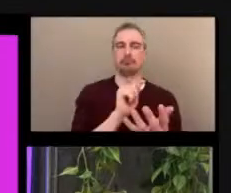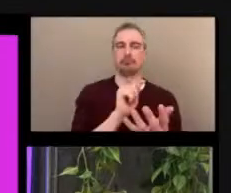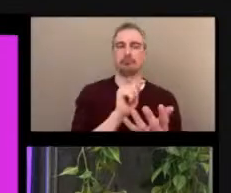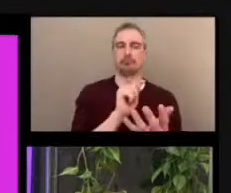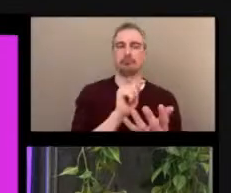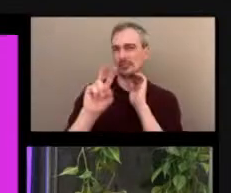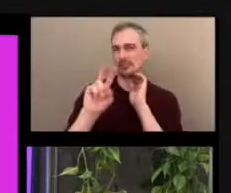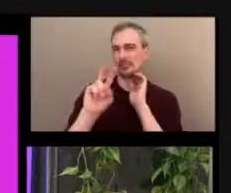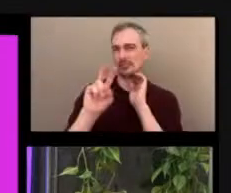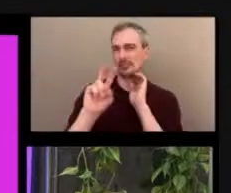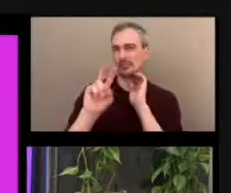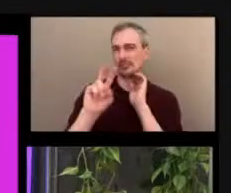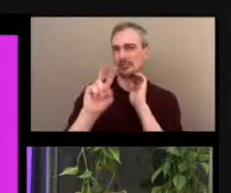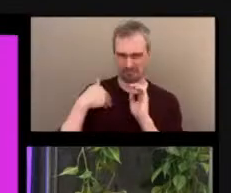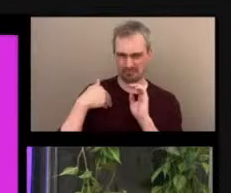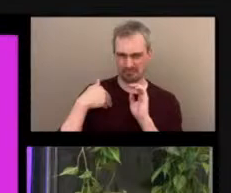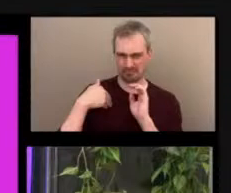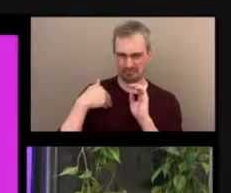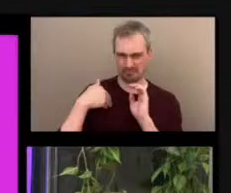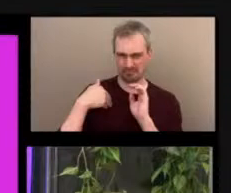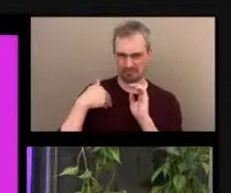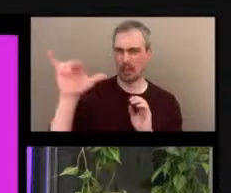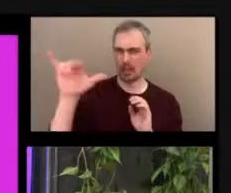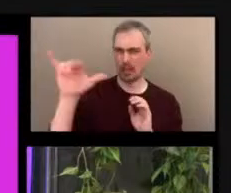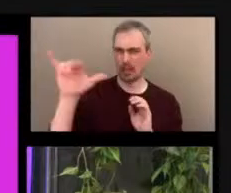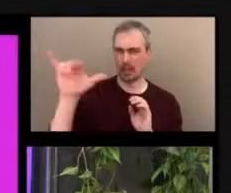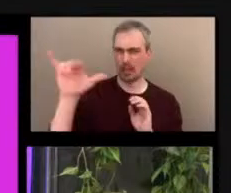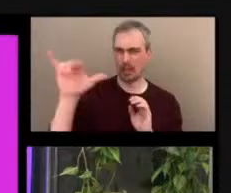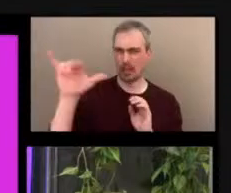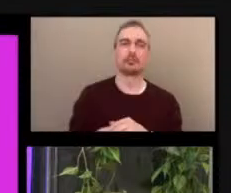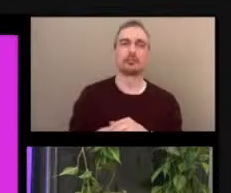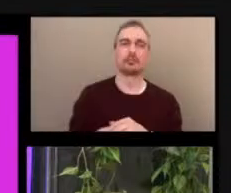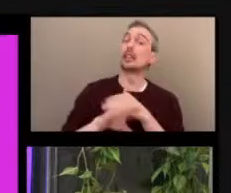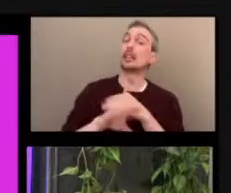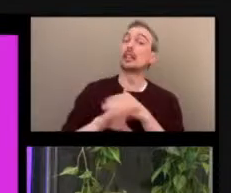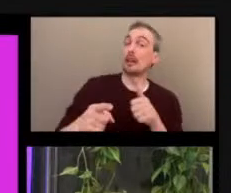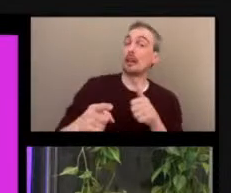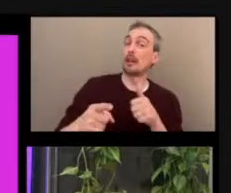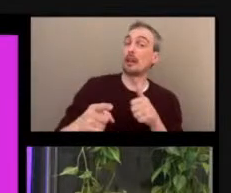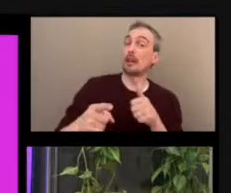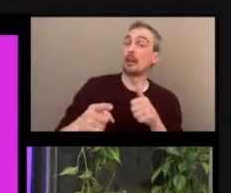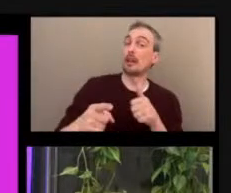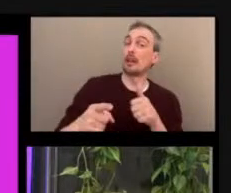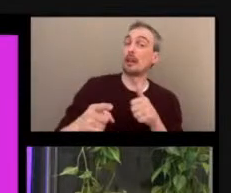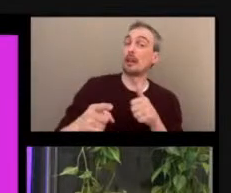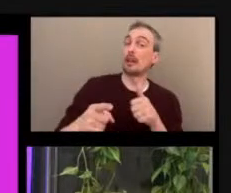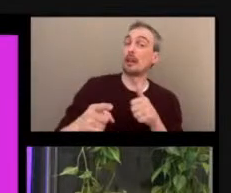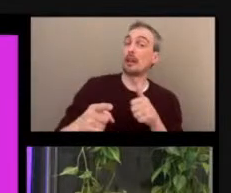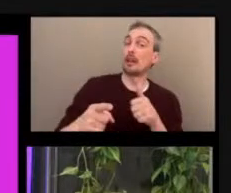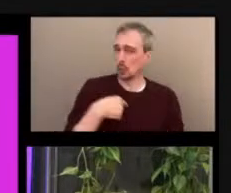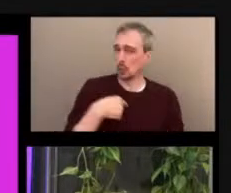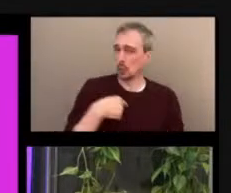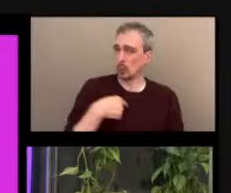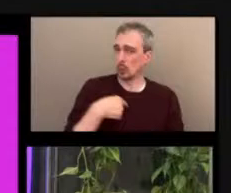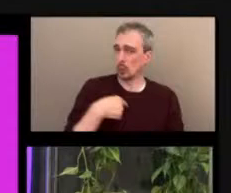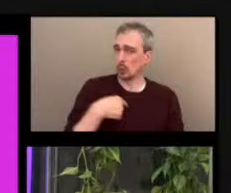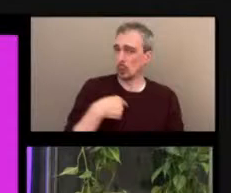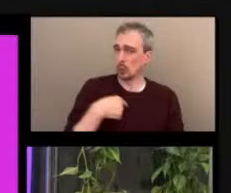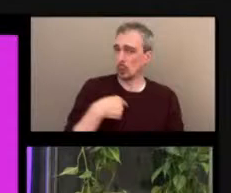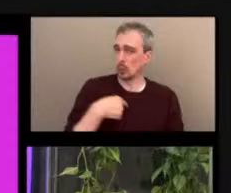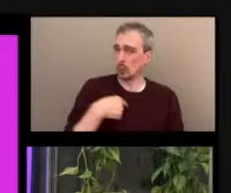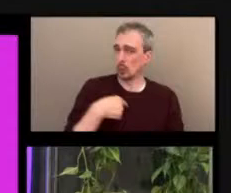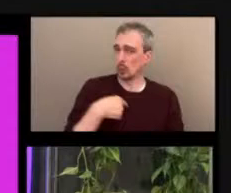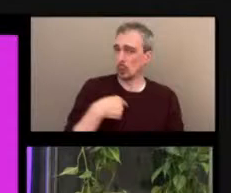like I mentioned, accessibility first, end-to-end tests, like what we're trying to do at Assistive Labs. So both automatic and automated tools are